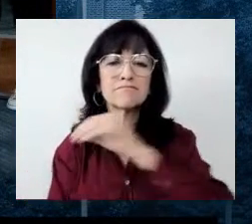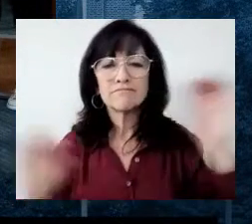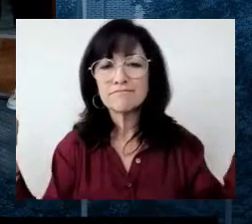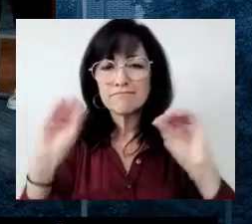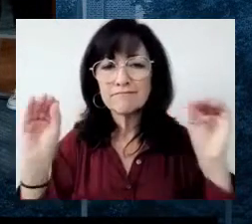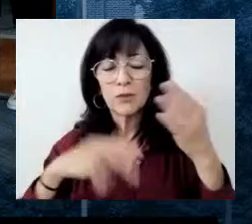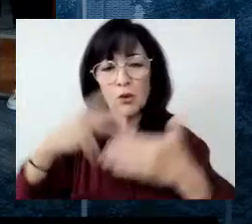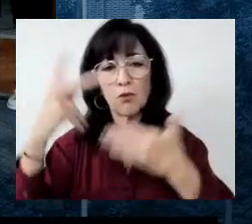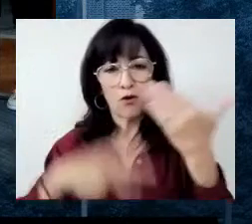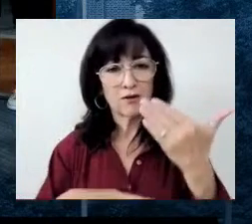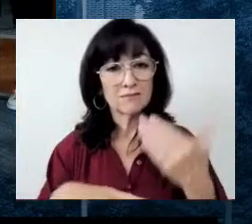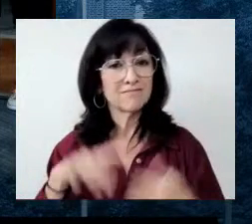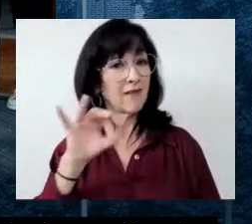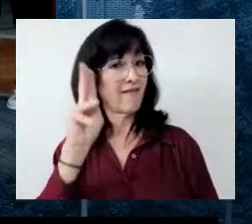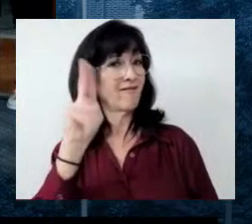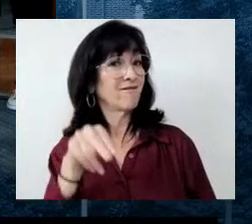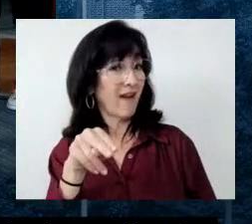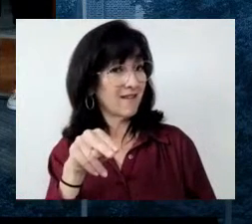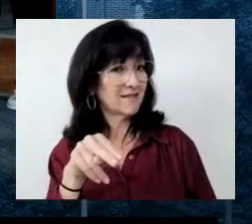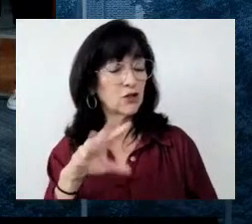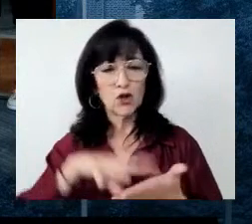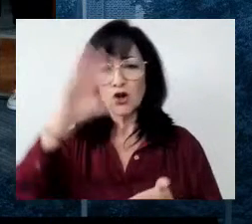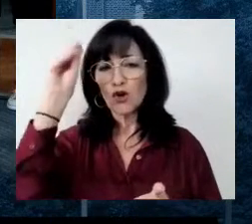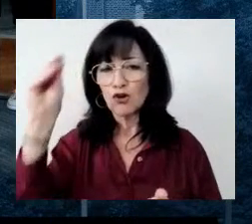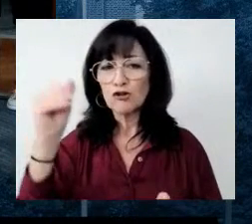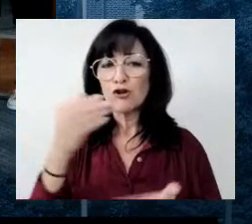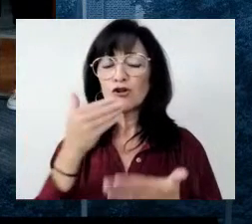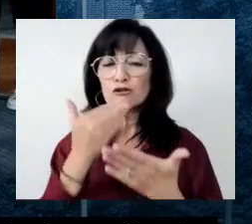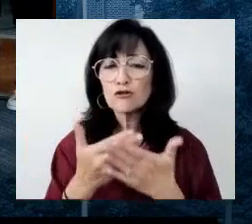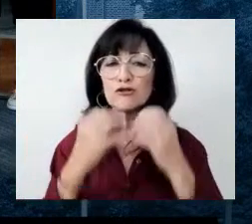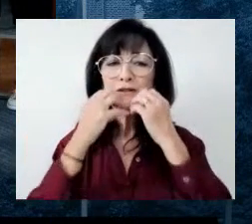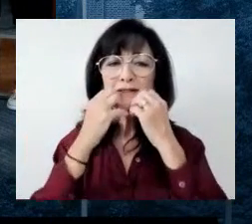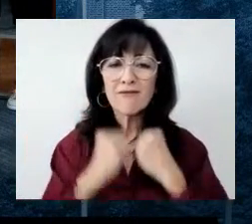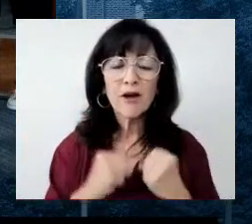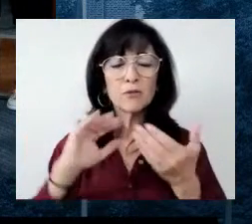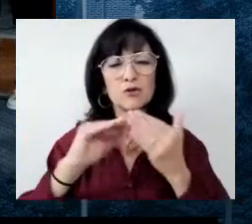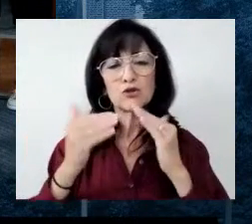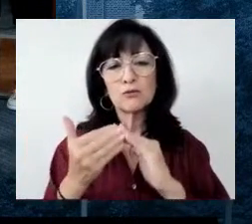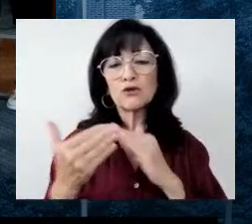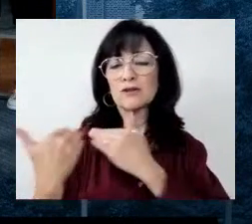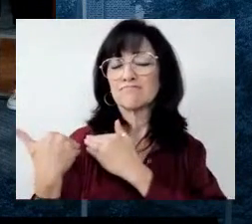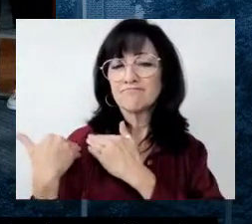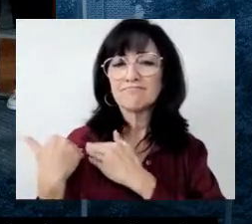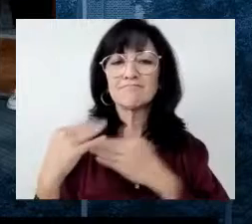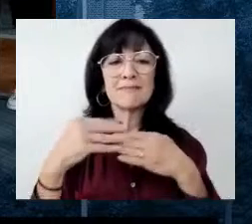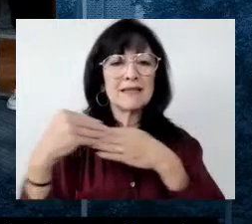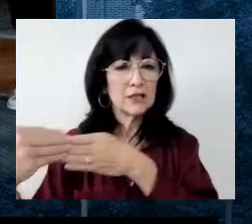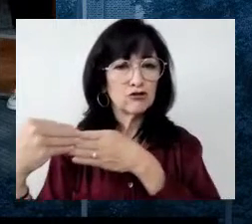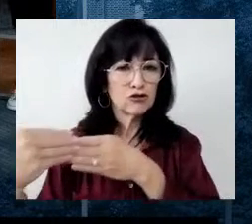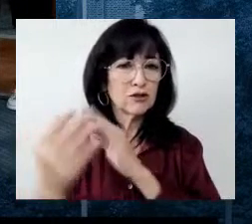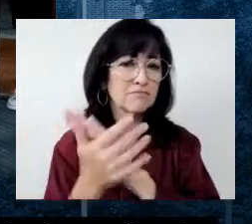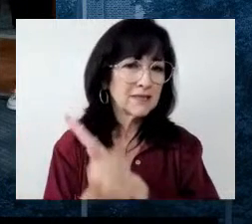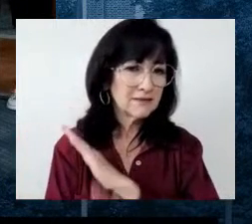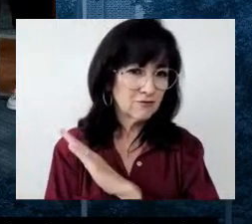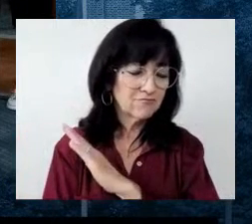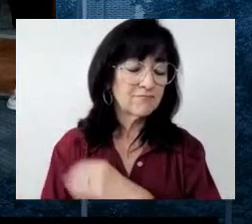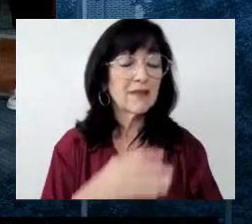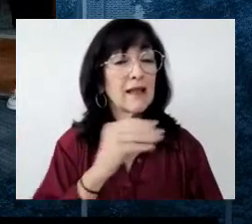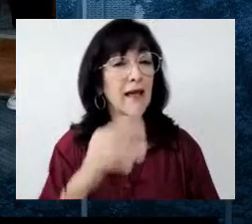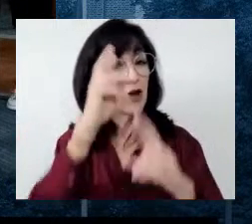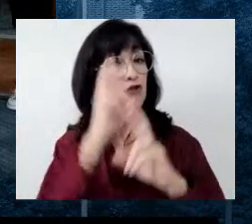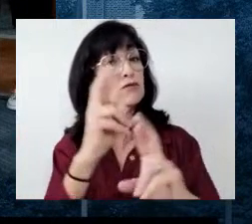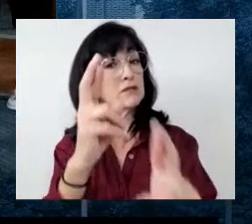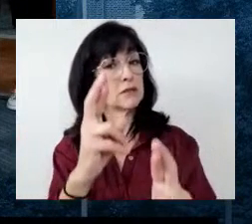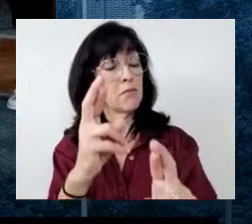to work together, learning valuable community leadership and responsibility skills, while gaining respect for the environment and the world around